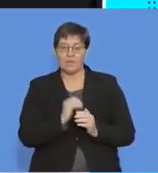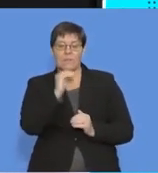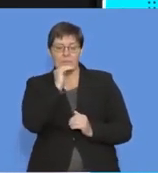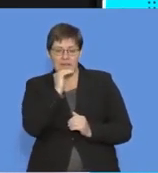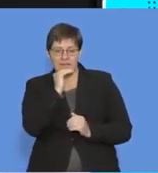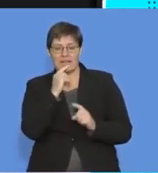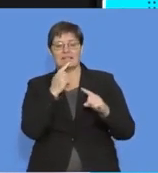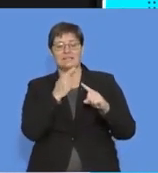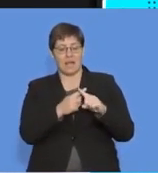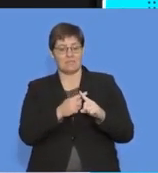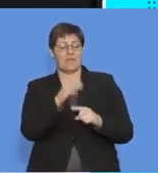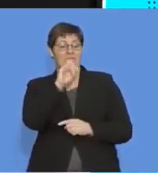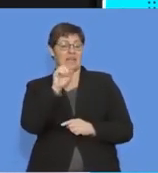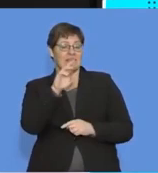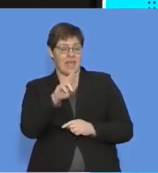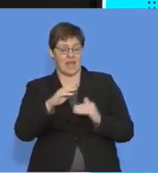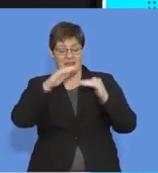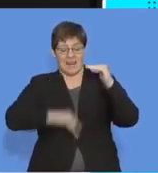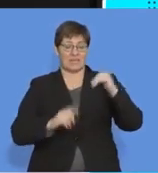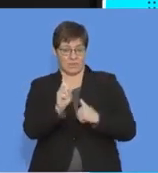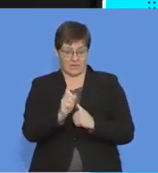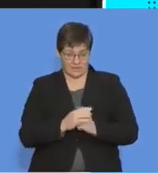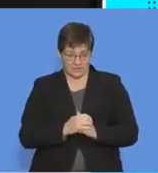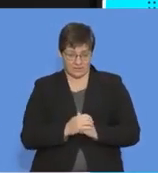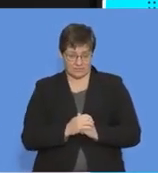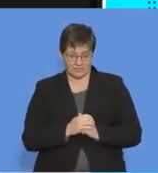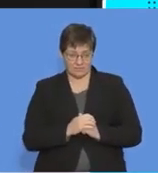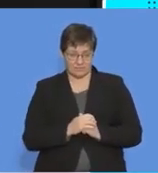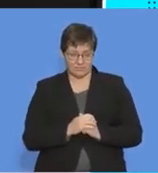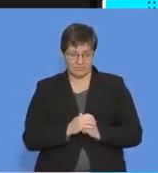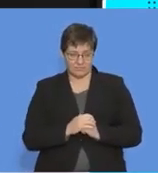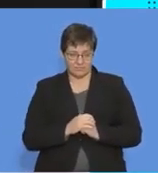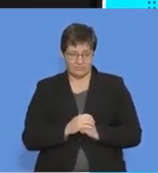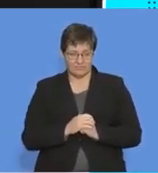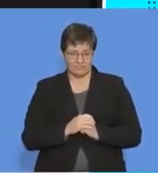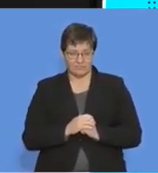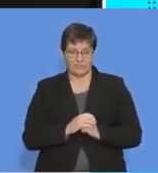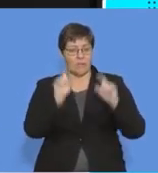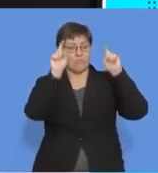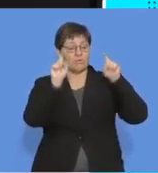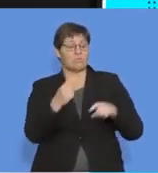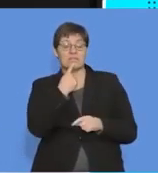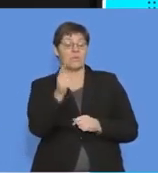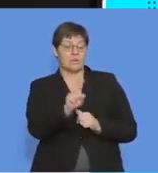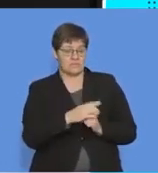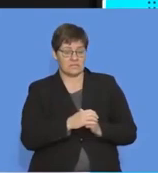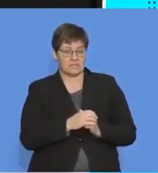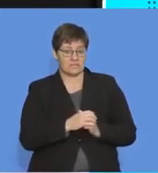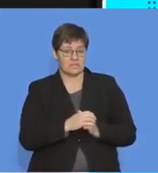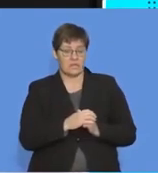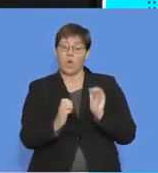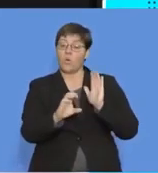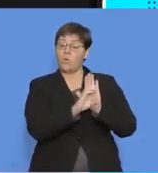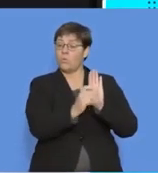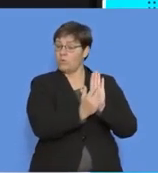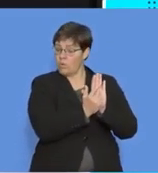must be multiplied by a factor that is less than 1, okay? But remember, in principle, we are saying that according to the